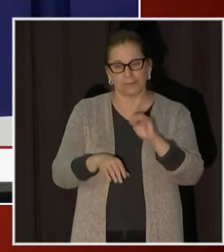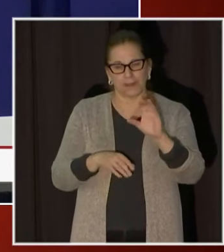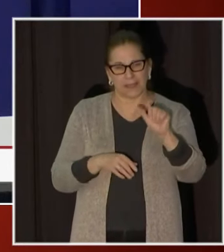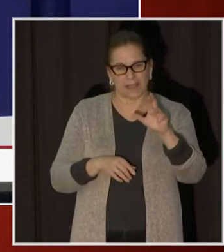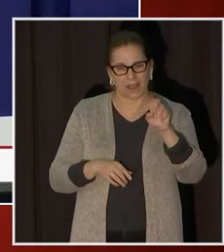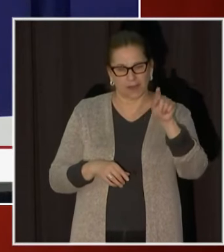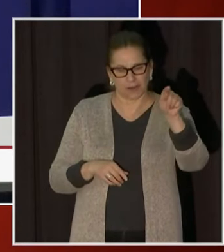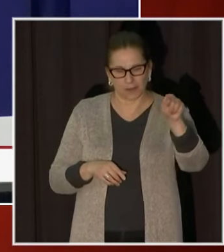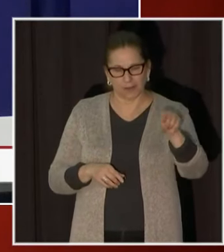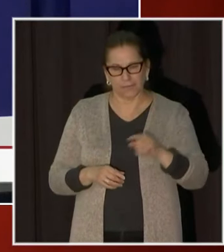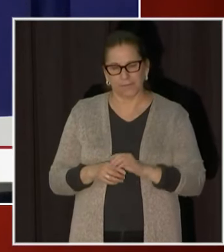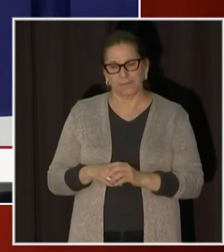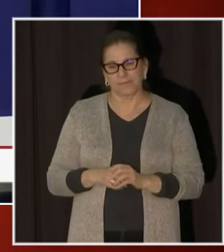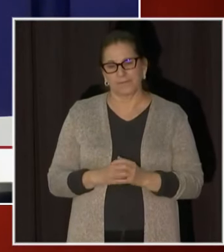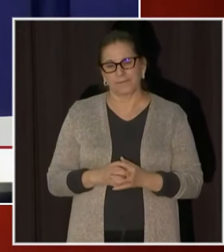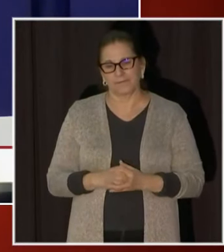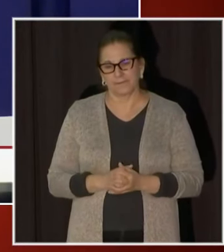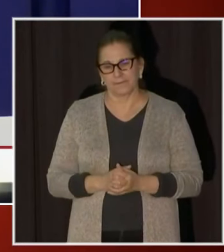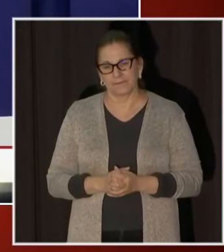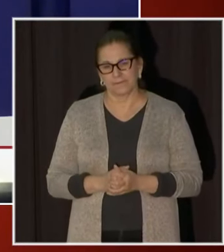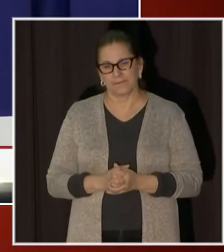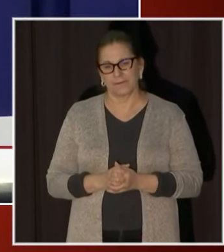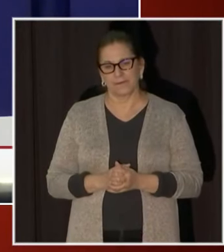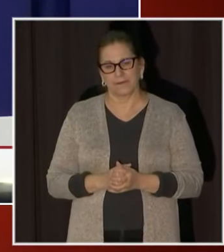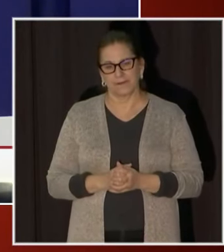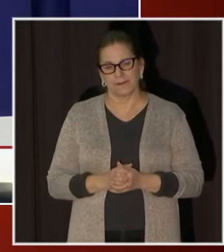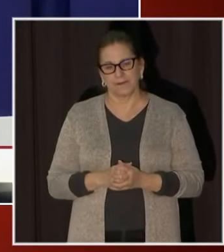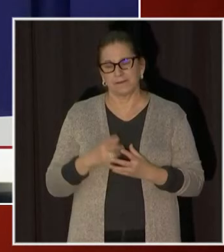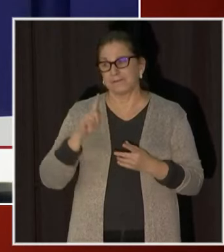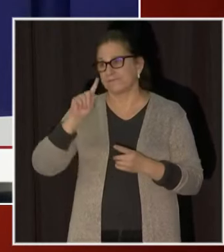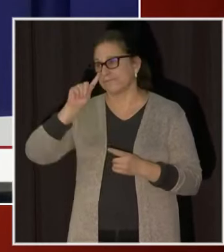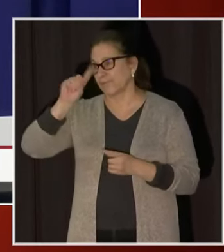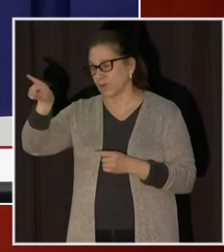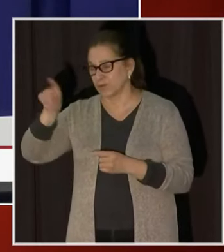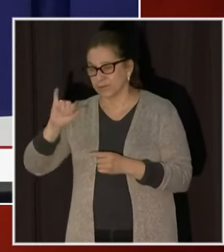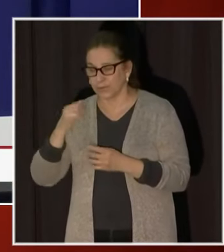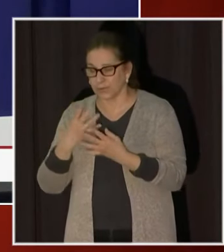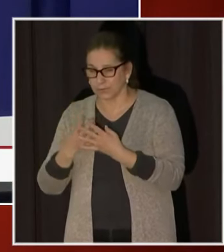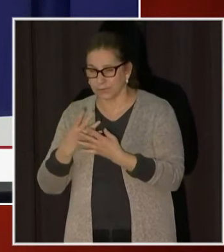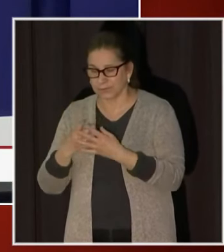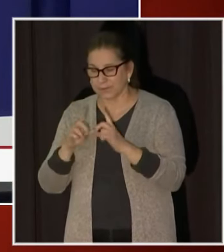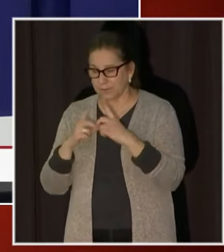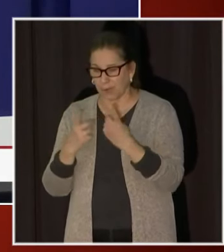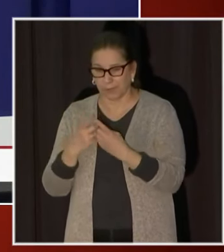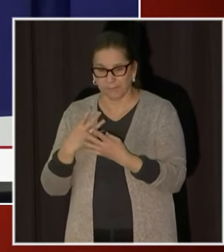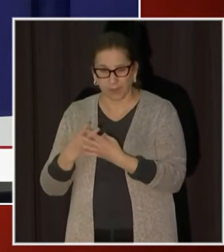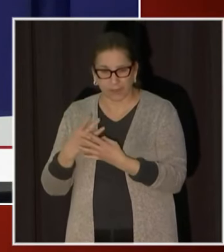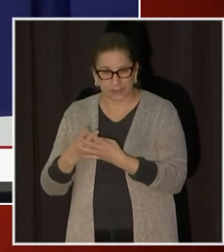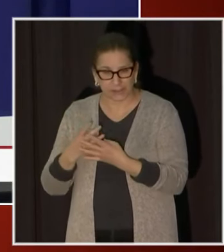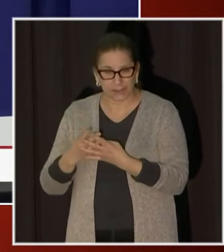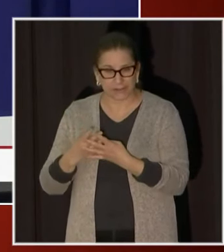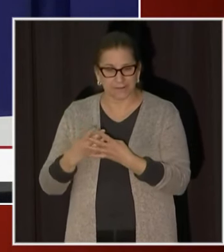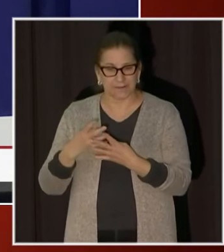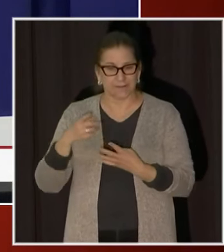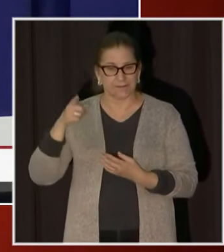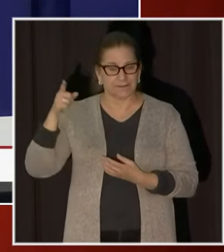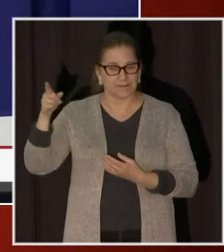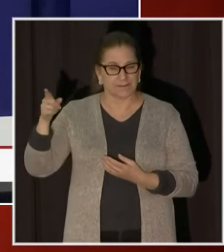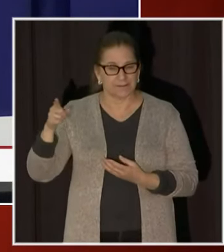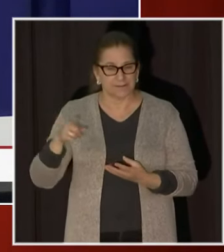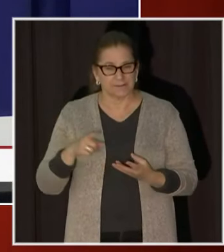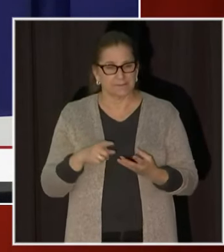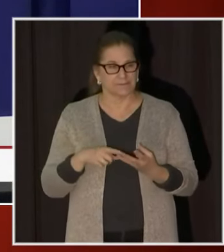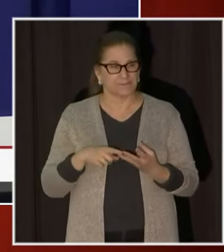Corrections, St. Elizabeth's, as well as some of the low barrier shelter sites. And